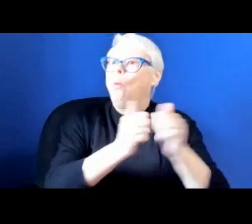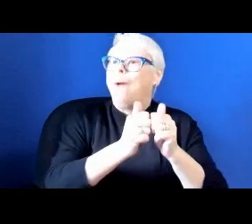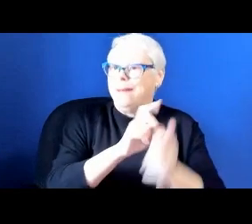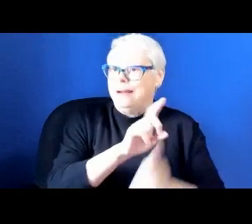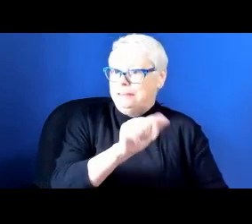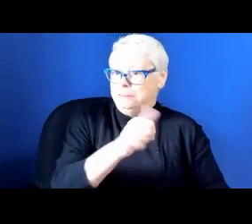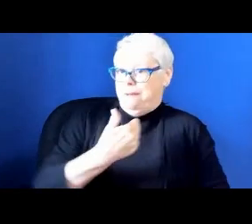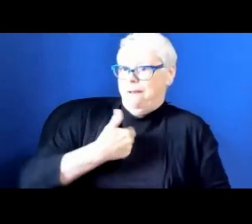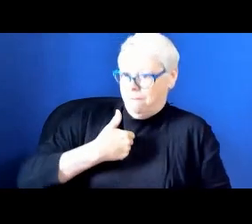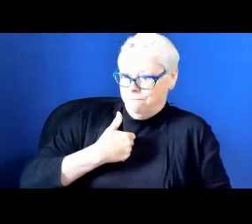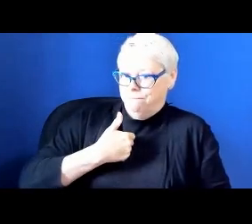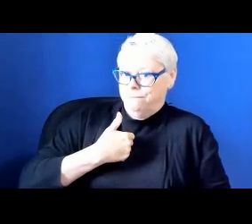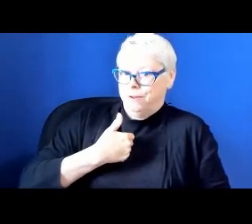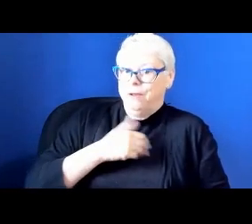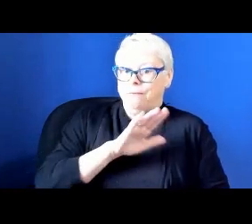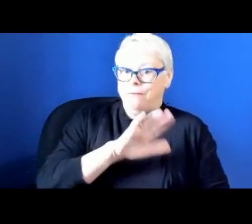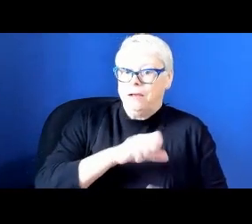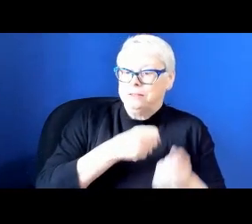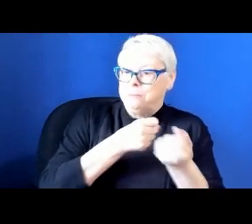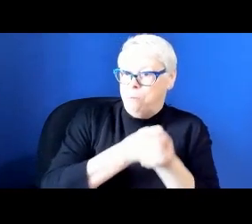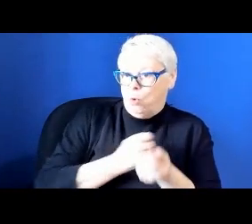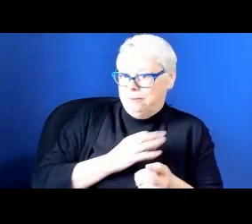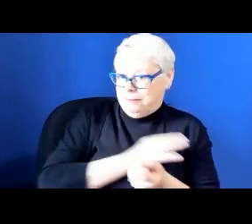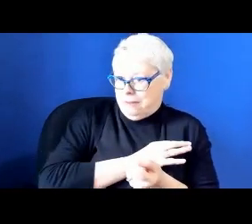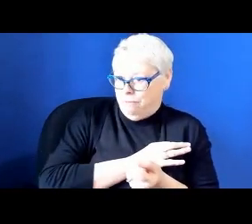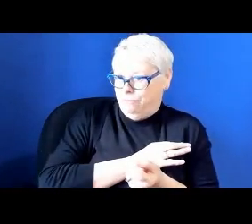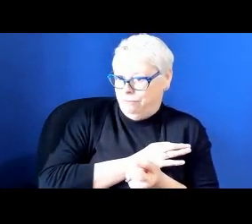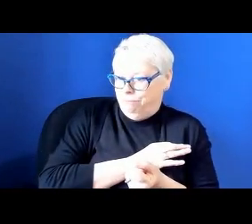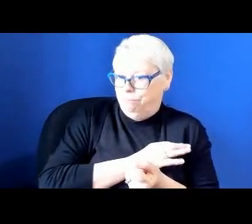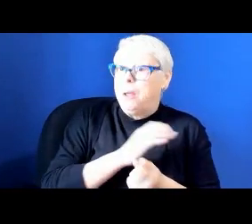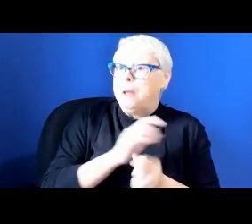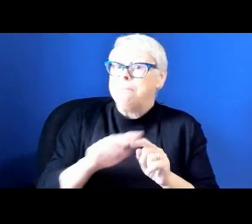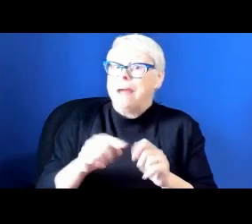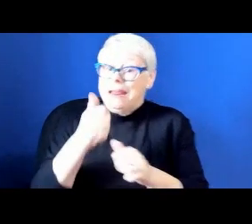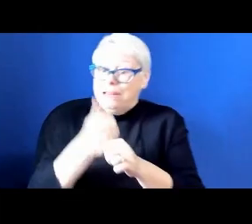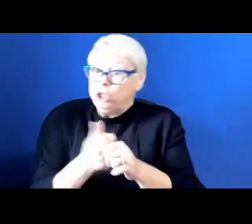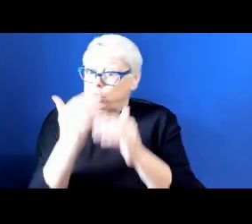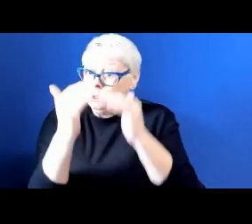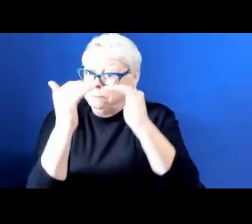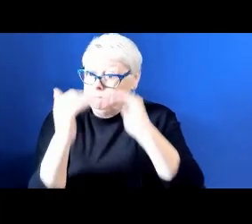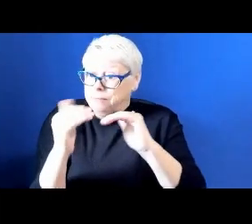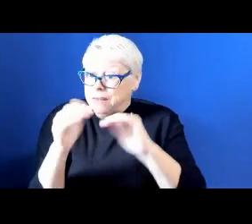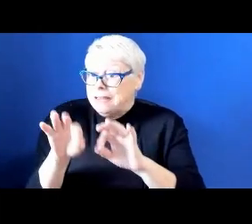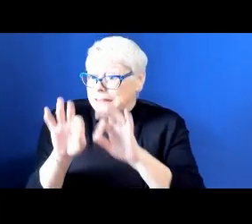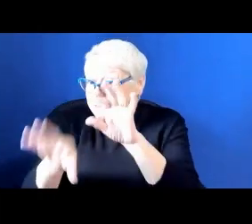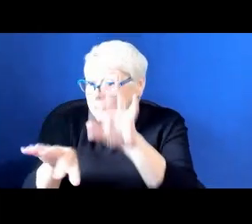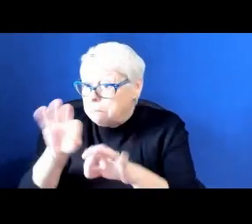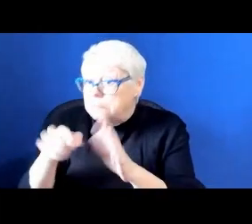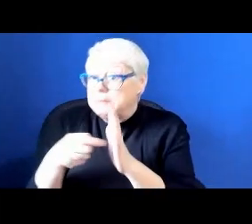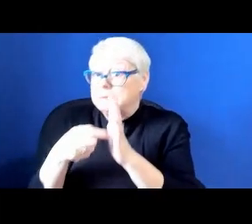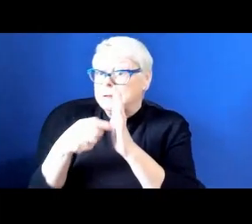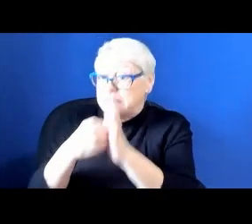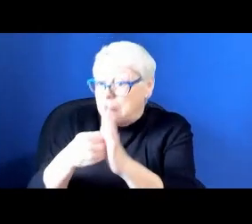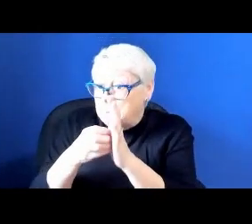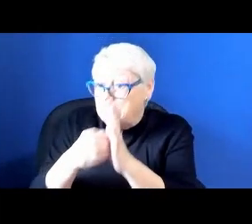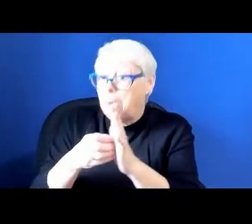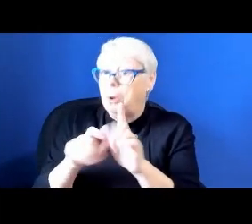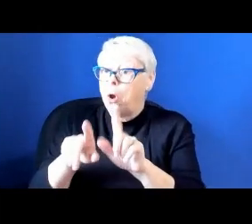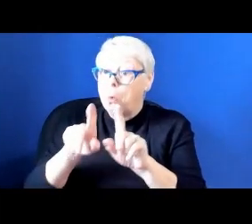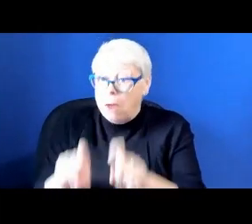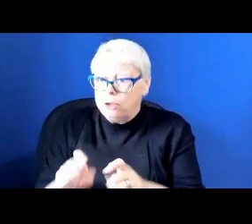support staff. Within each step, there are tips, examples, frequently asked questions,